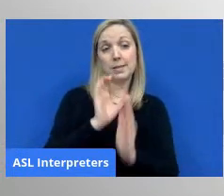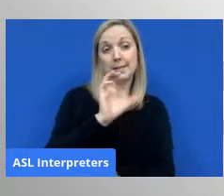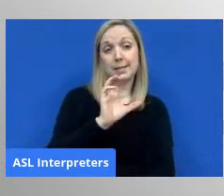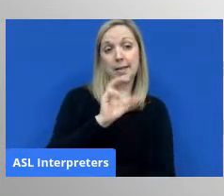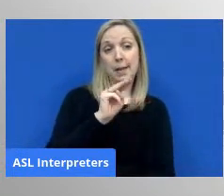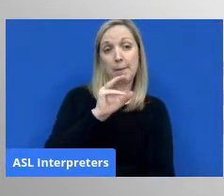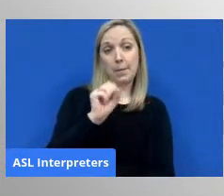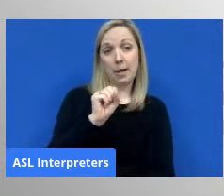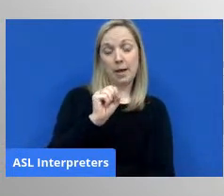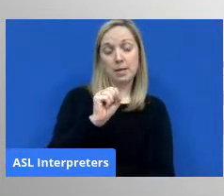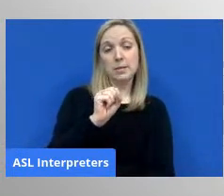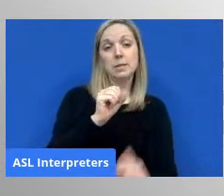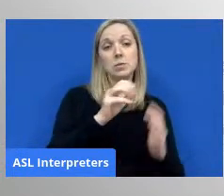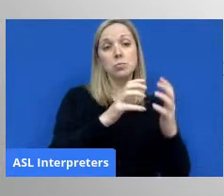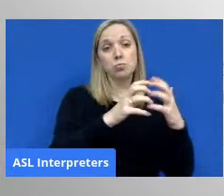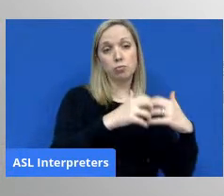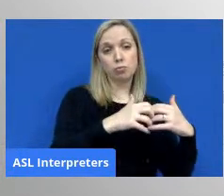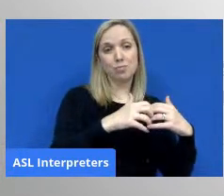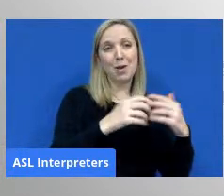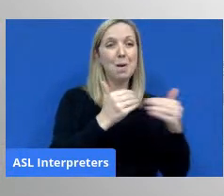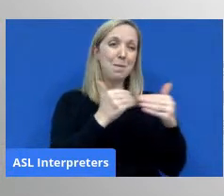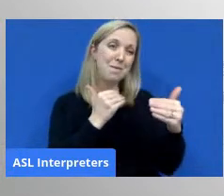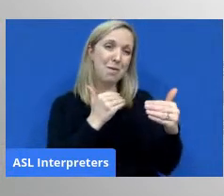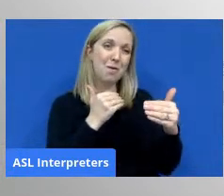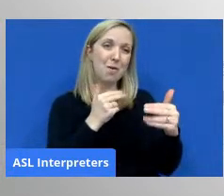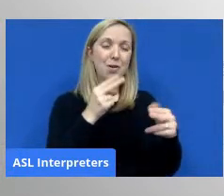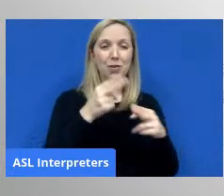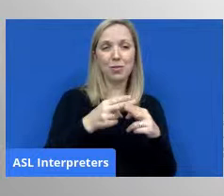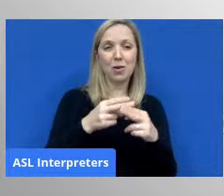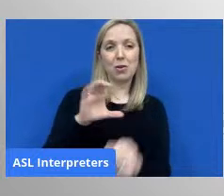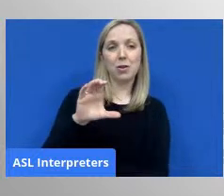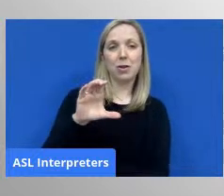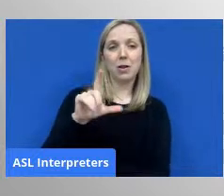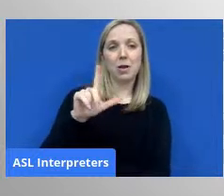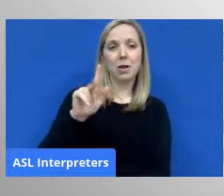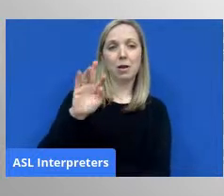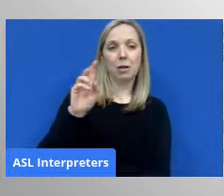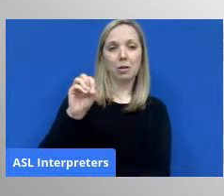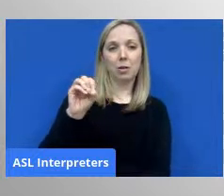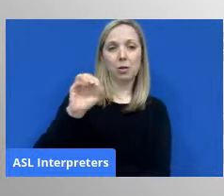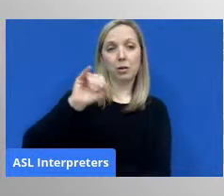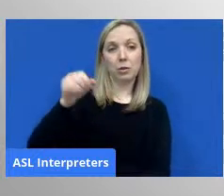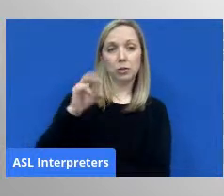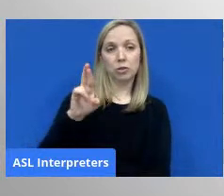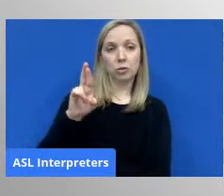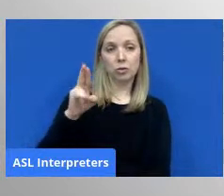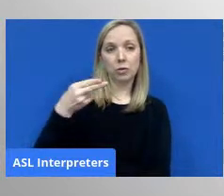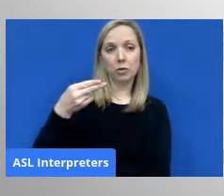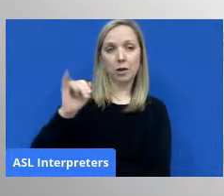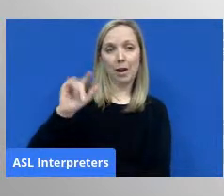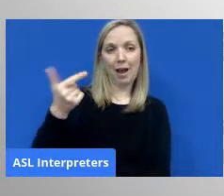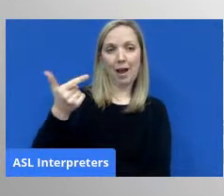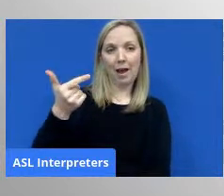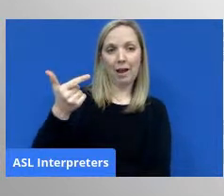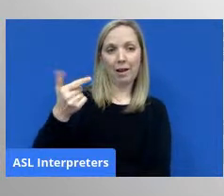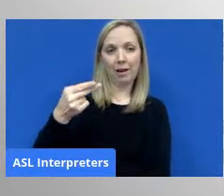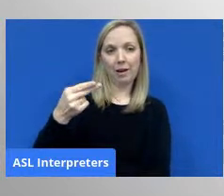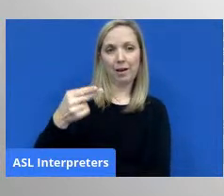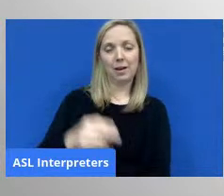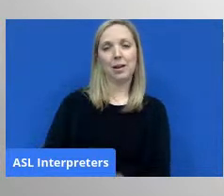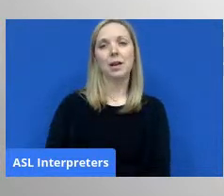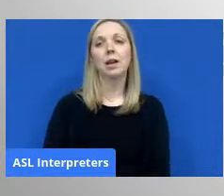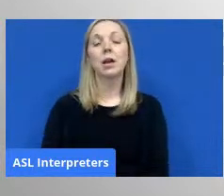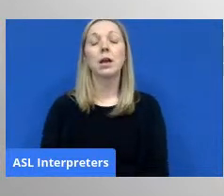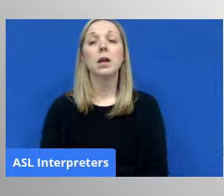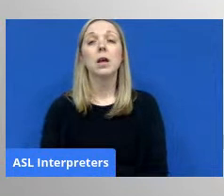School, formerly Clark Junior High. Clark Junior High. A second. All right, so we have a